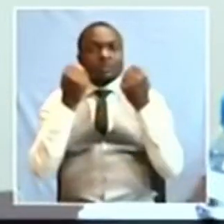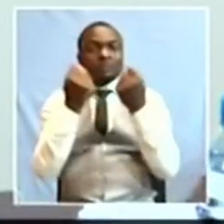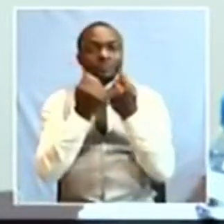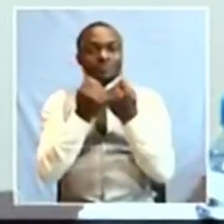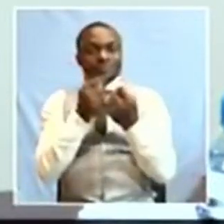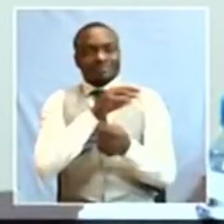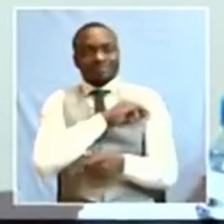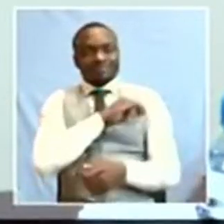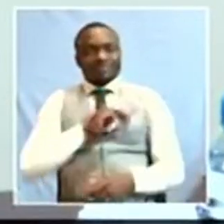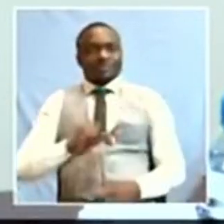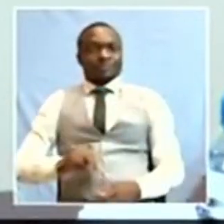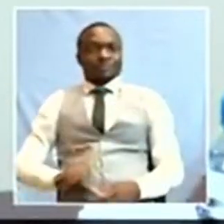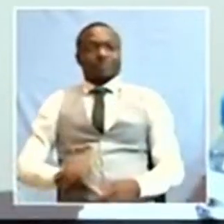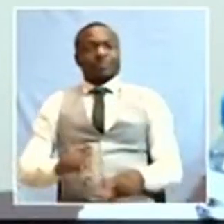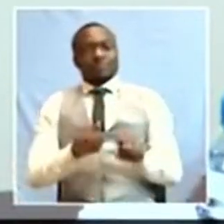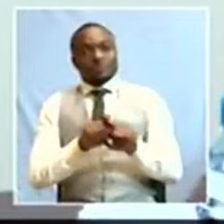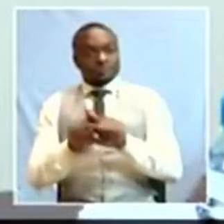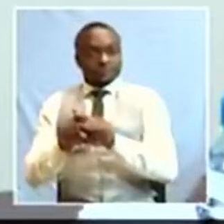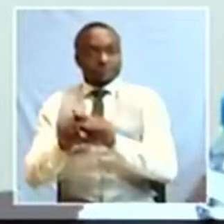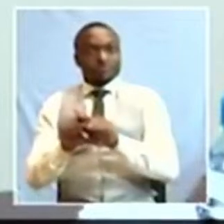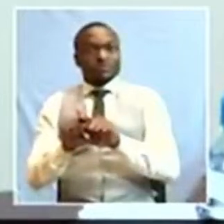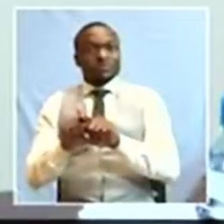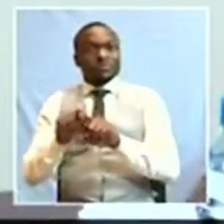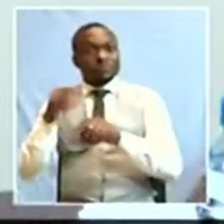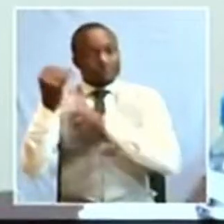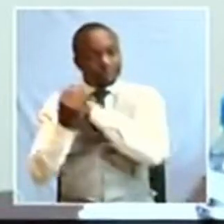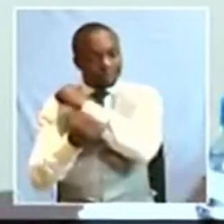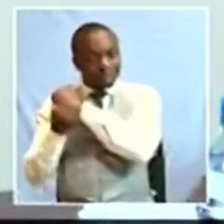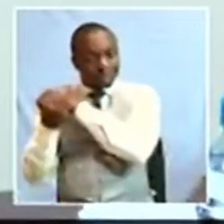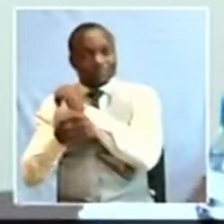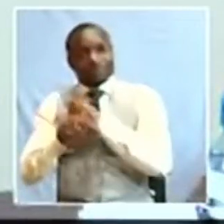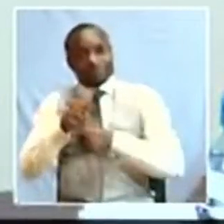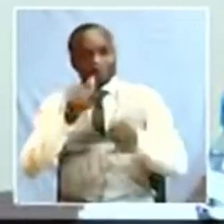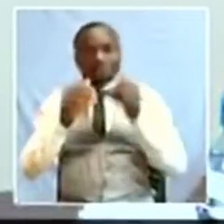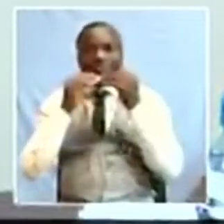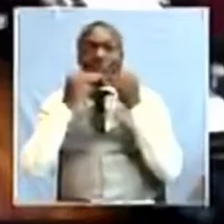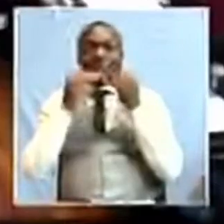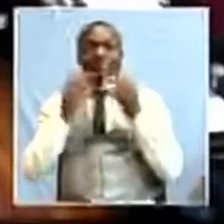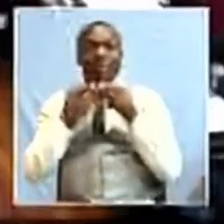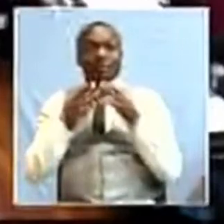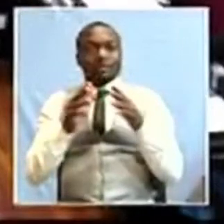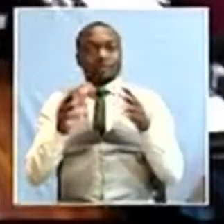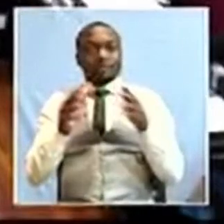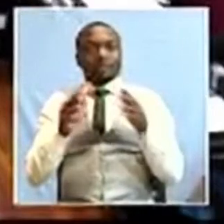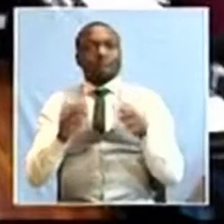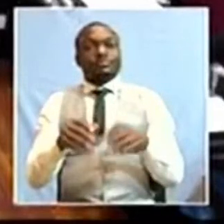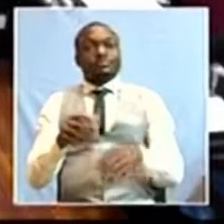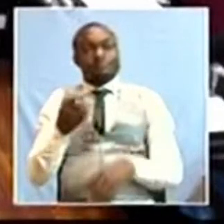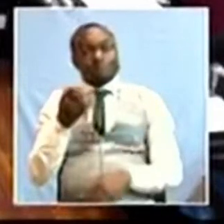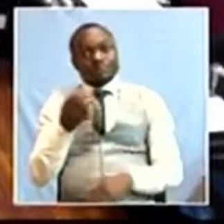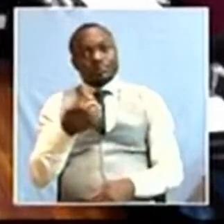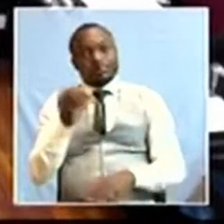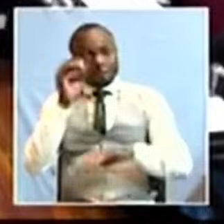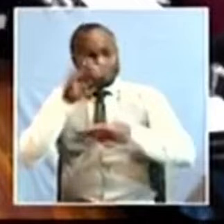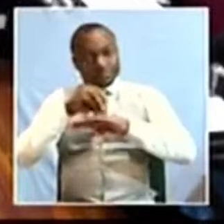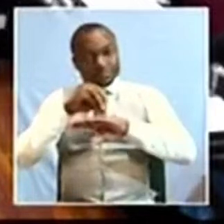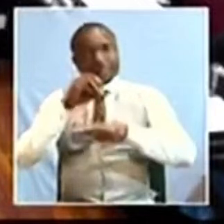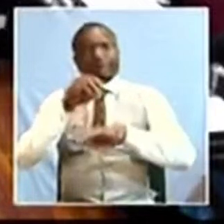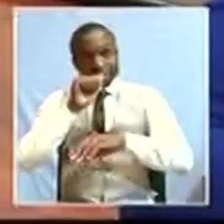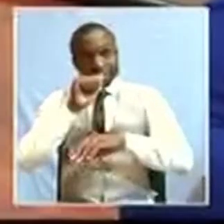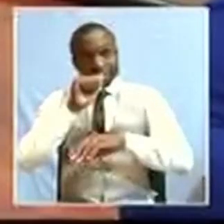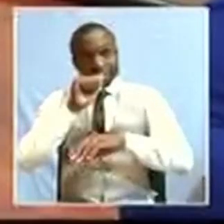members to equally do the same. Thank you so much. switch on your mic.